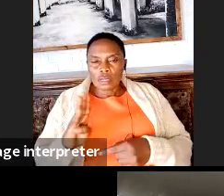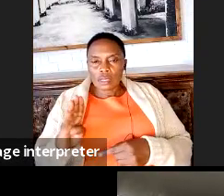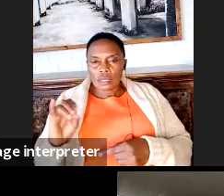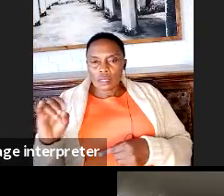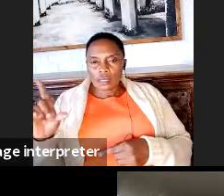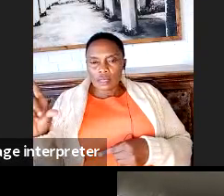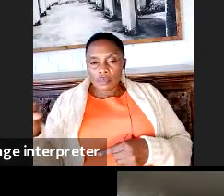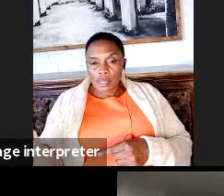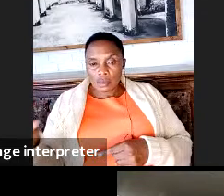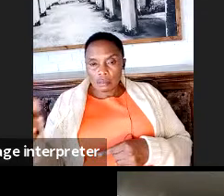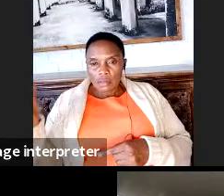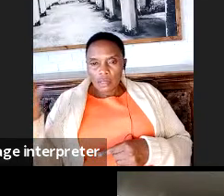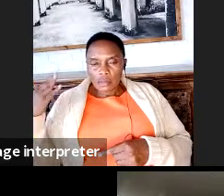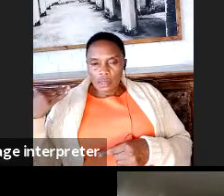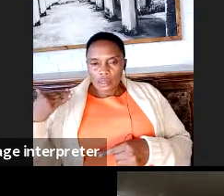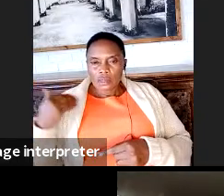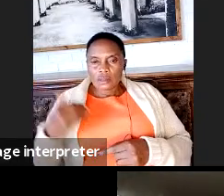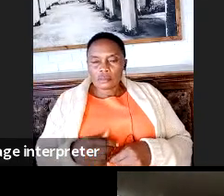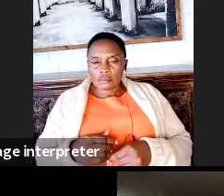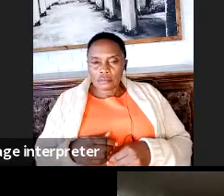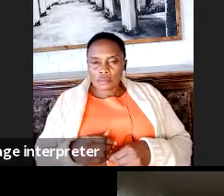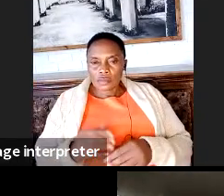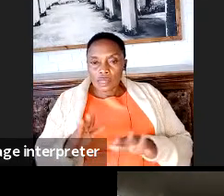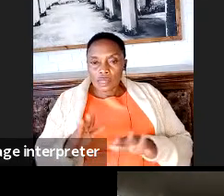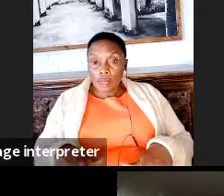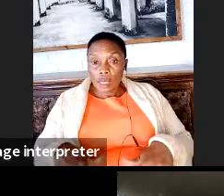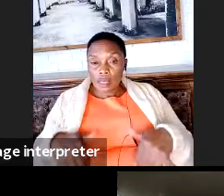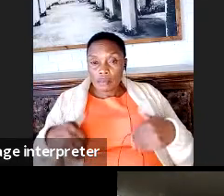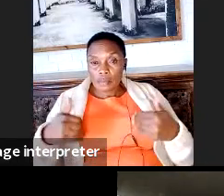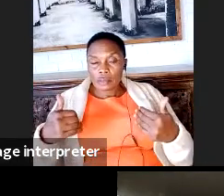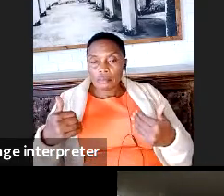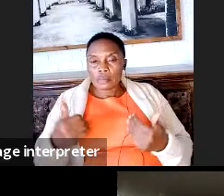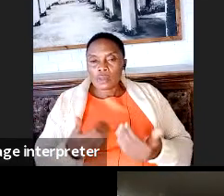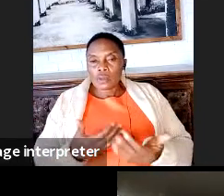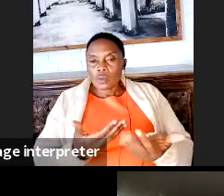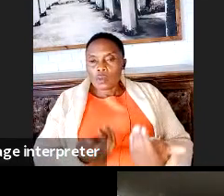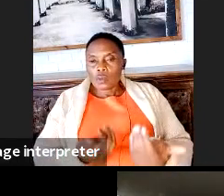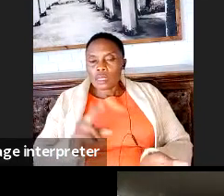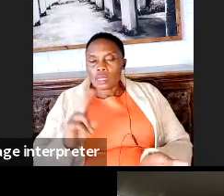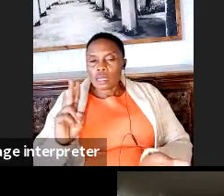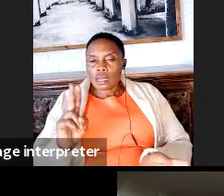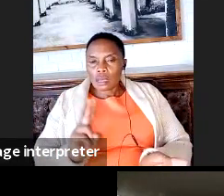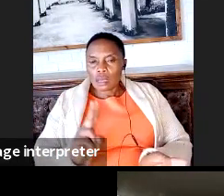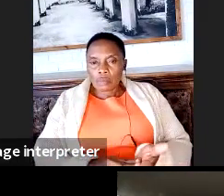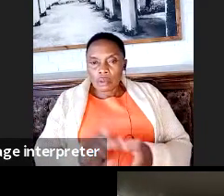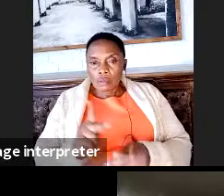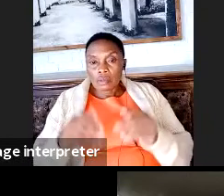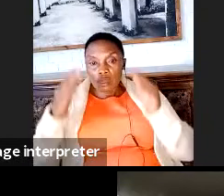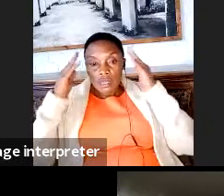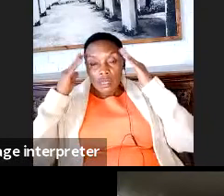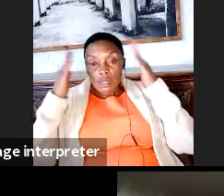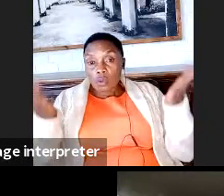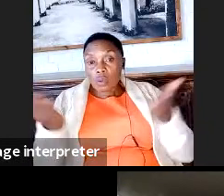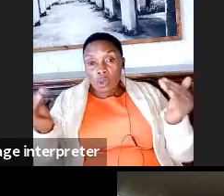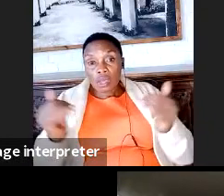Which was recently enacted by the Sierra Leone Parliament, but now waiting presidential assent. No one really knows, what's the